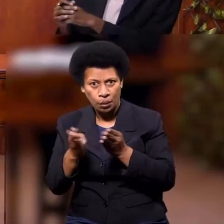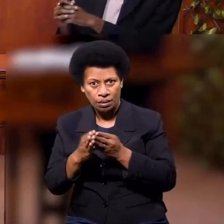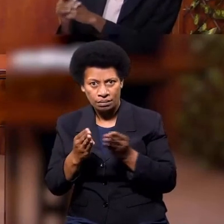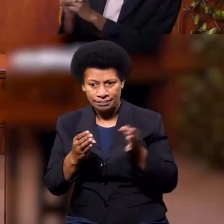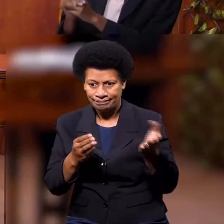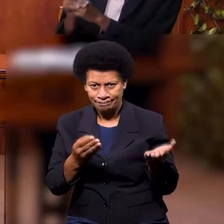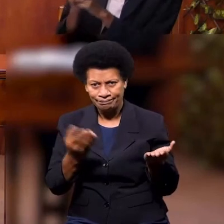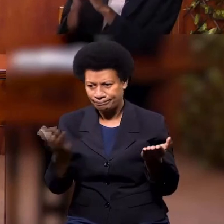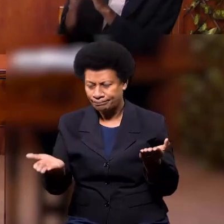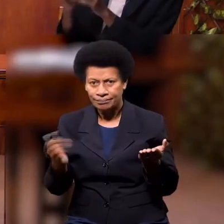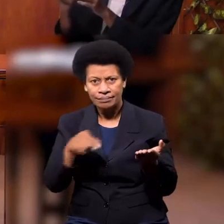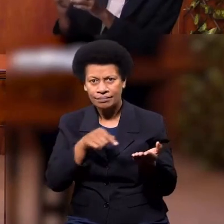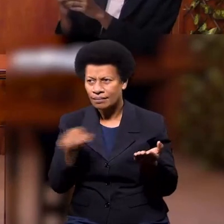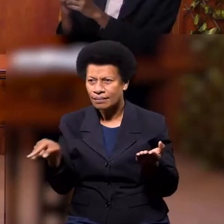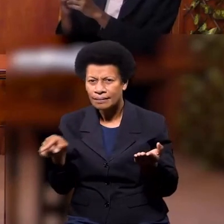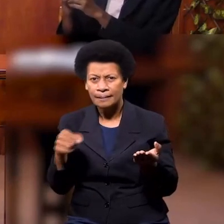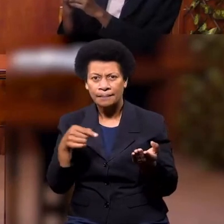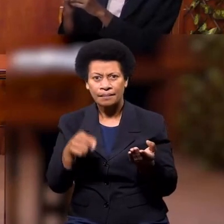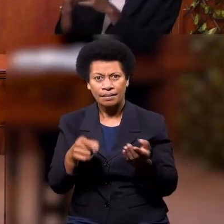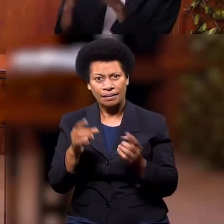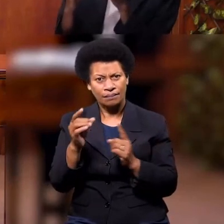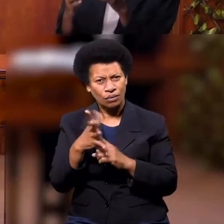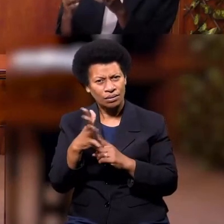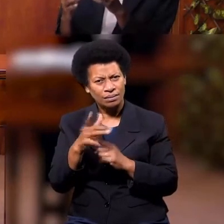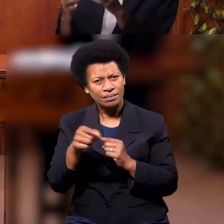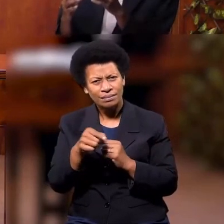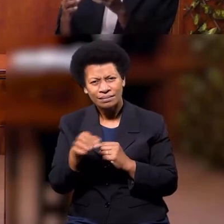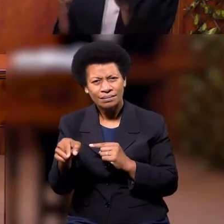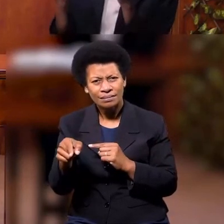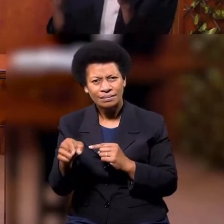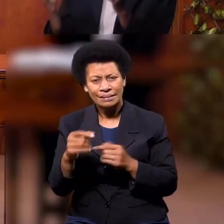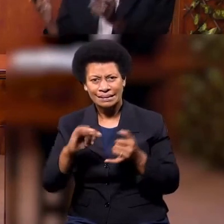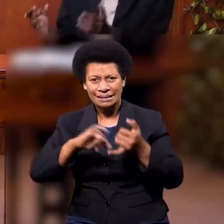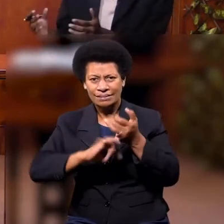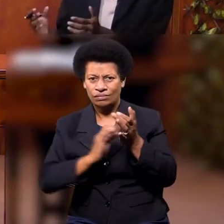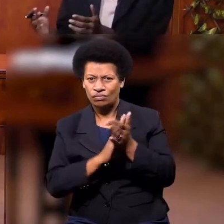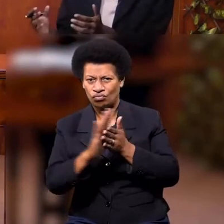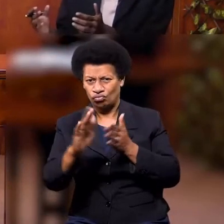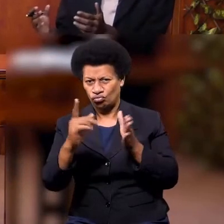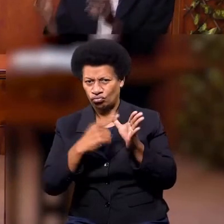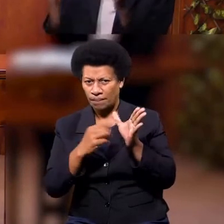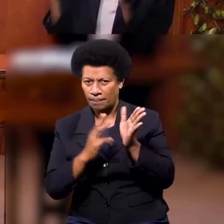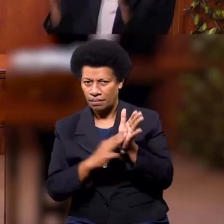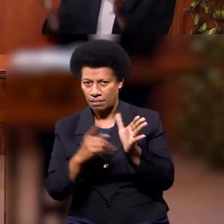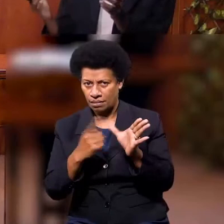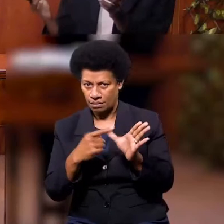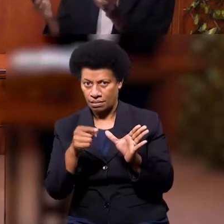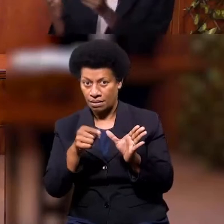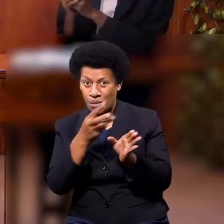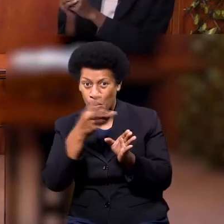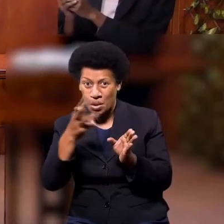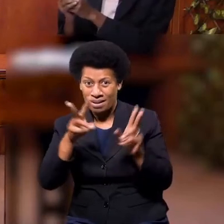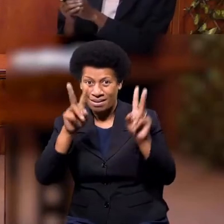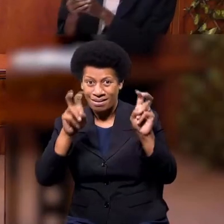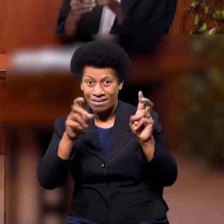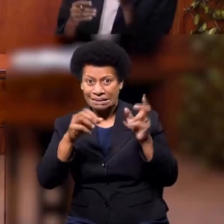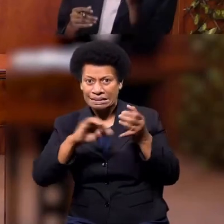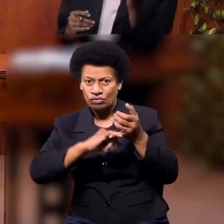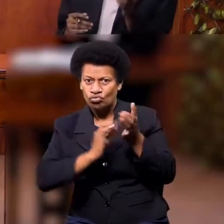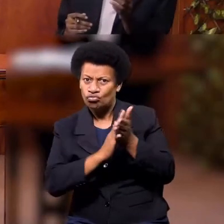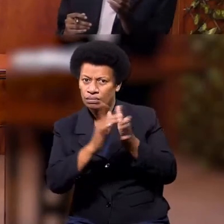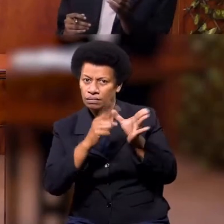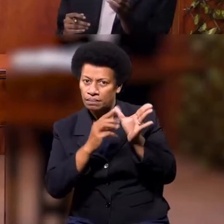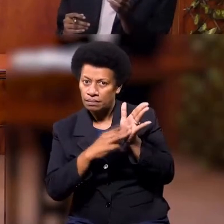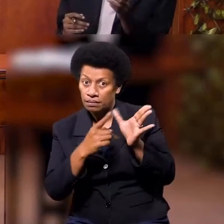And one of the most important words that we come across is the idea of Shema. Now, Shema is mentioned in the book